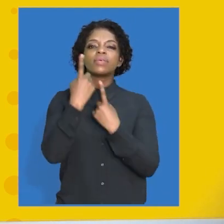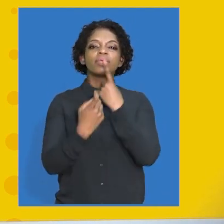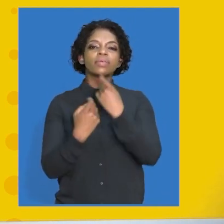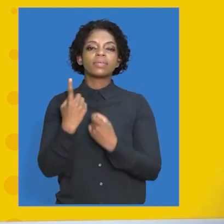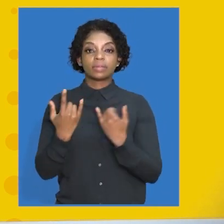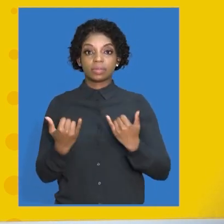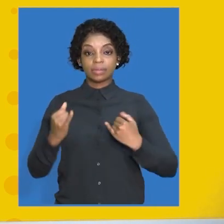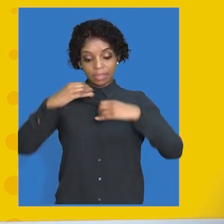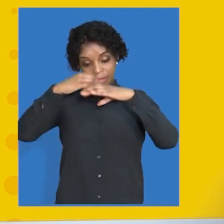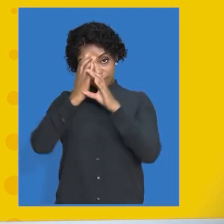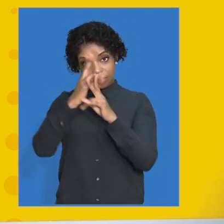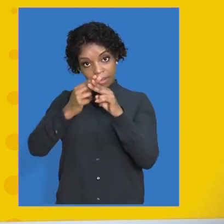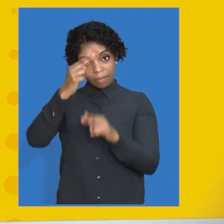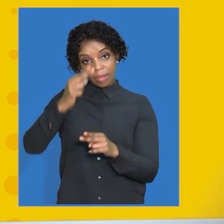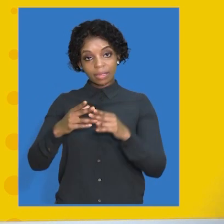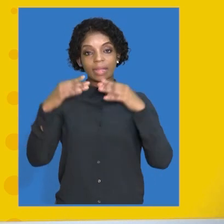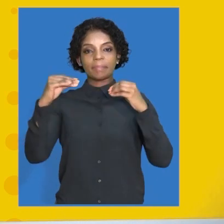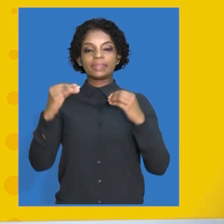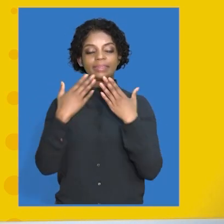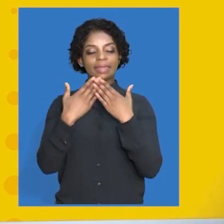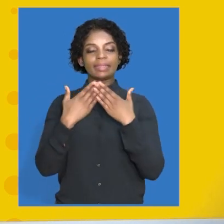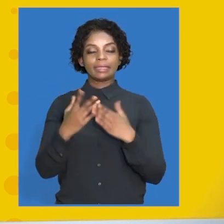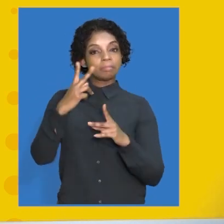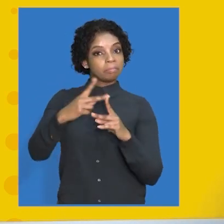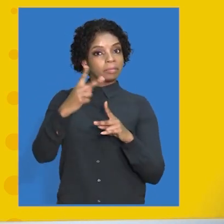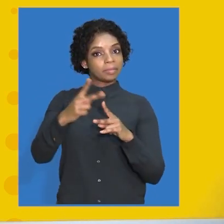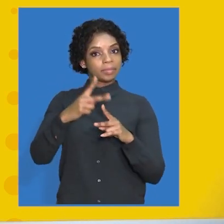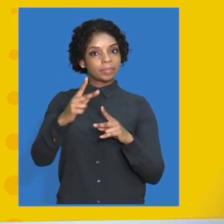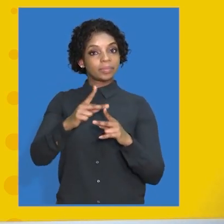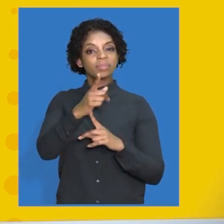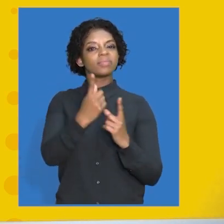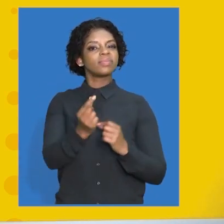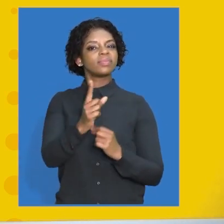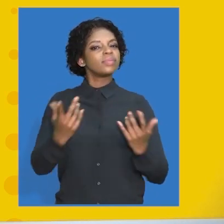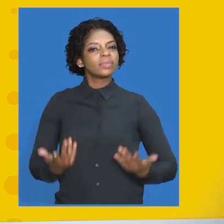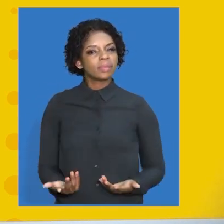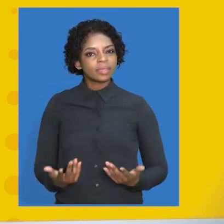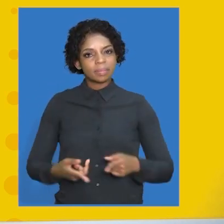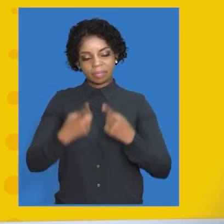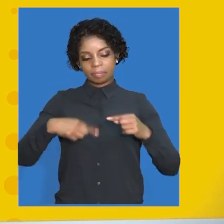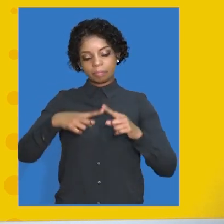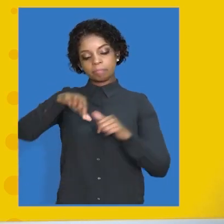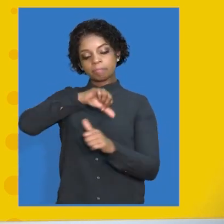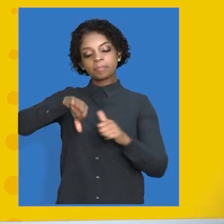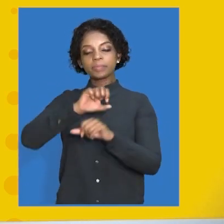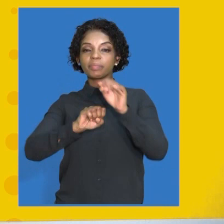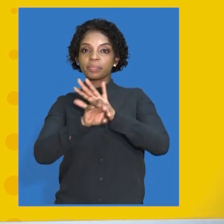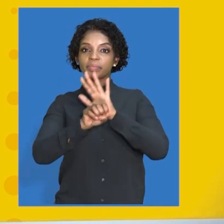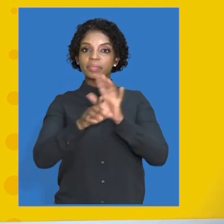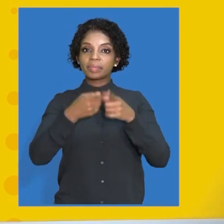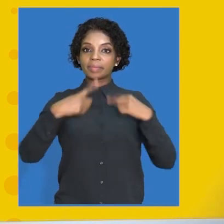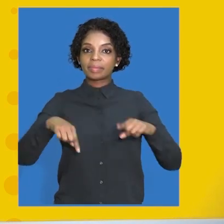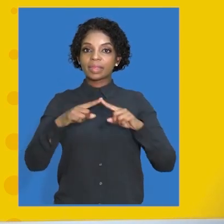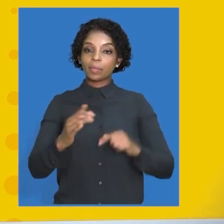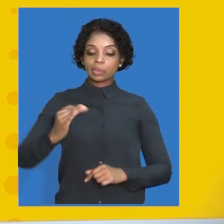we're focusing on final exam prep for business studies. All you need to do is search for all of our social media pages, Watermetrics,